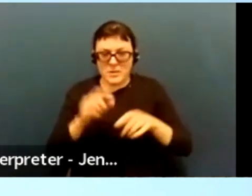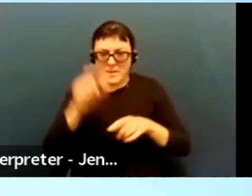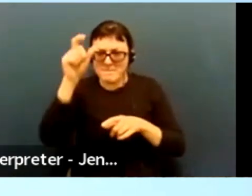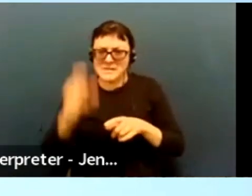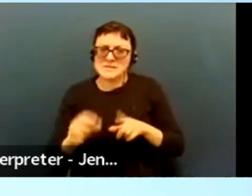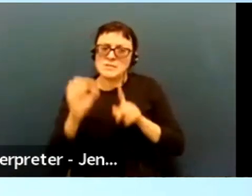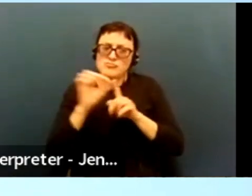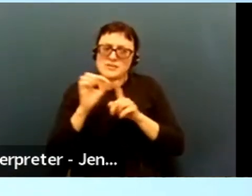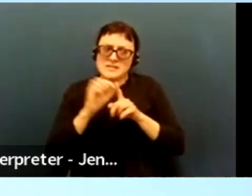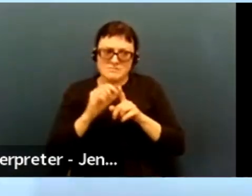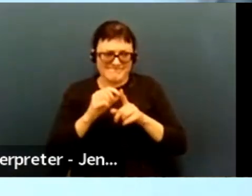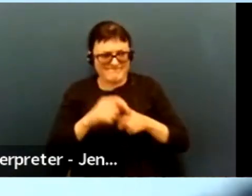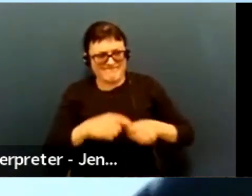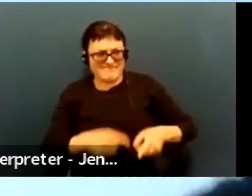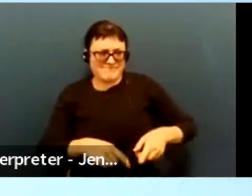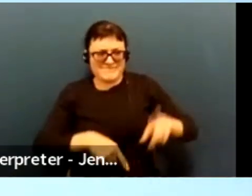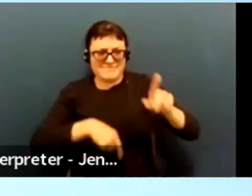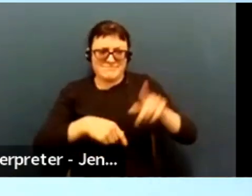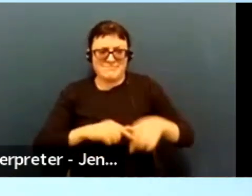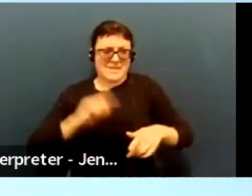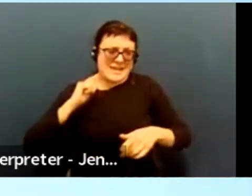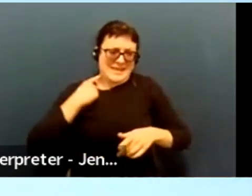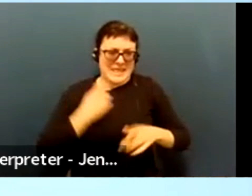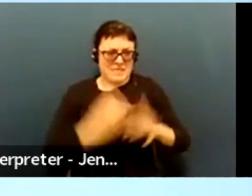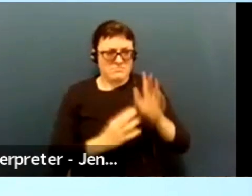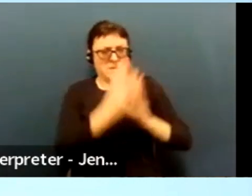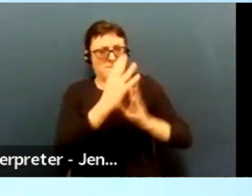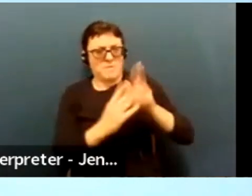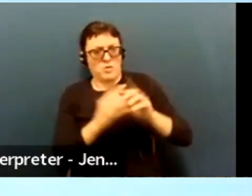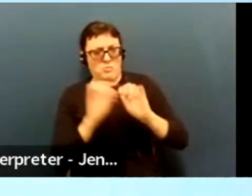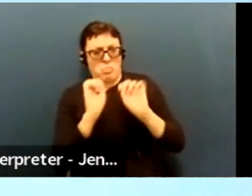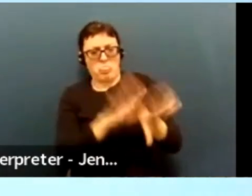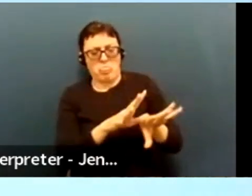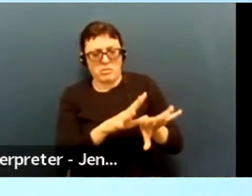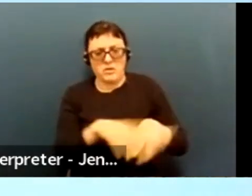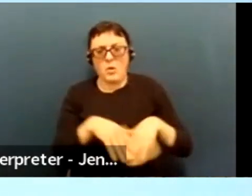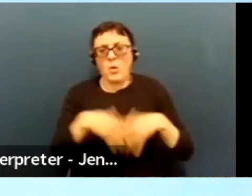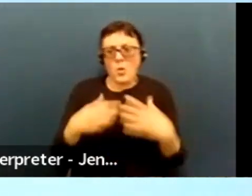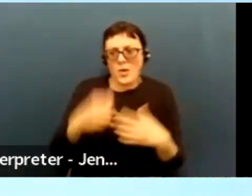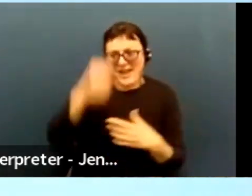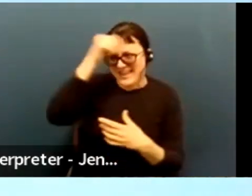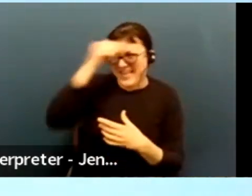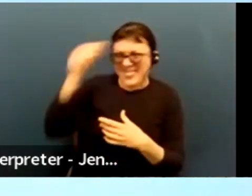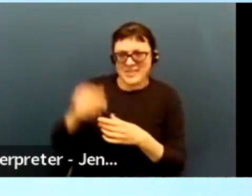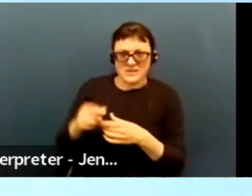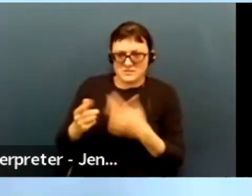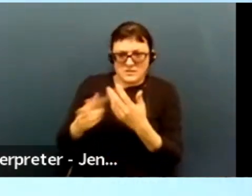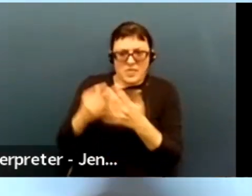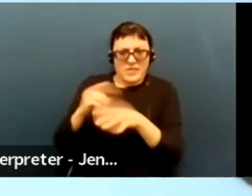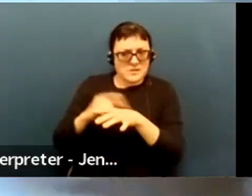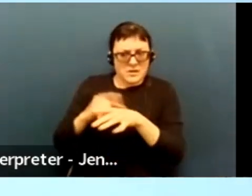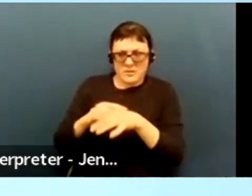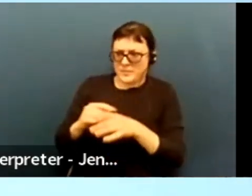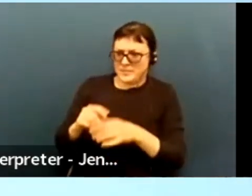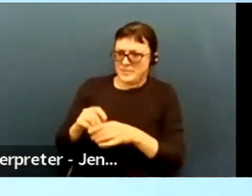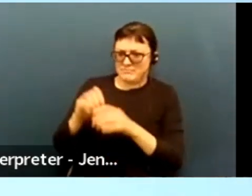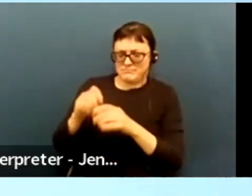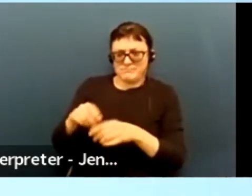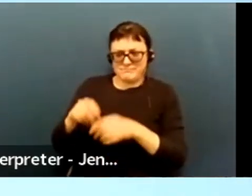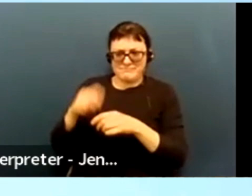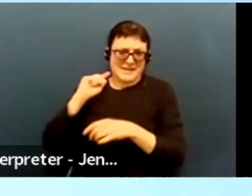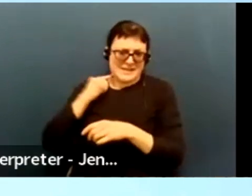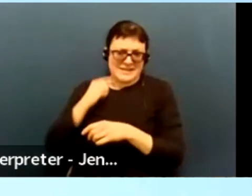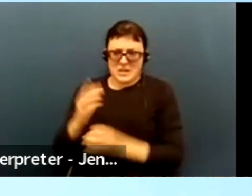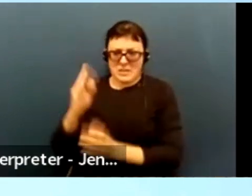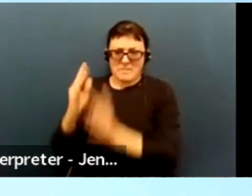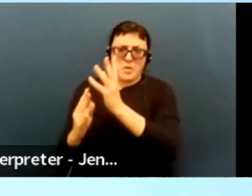that discussion over, and also very Catholic, in parts of Scotland, and they're not, all of those things were coming together in